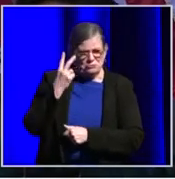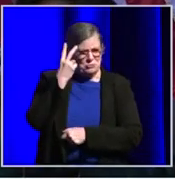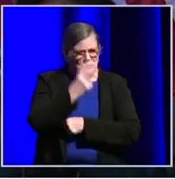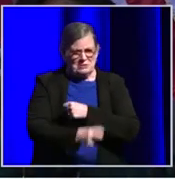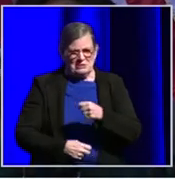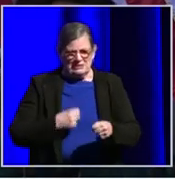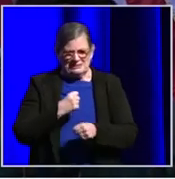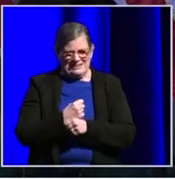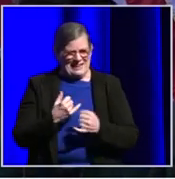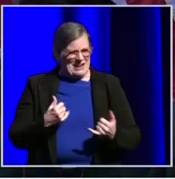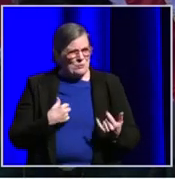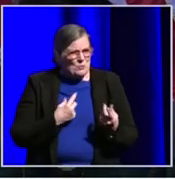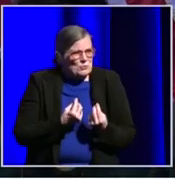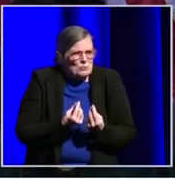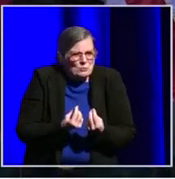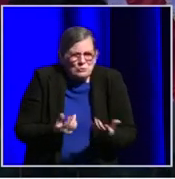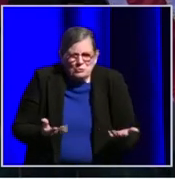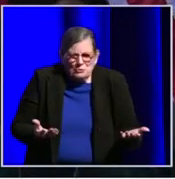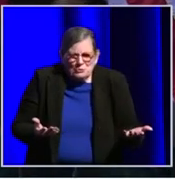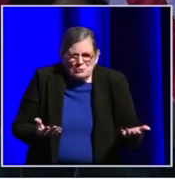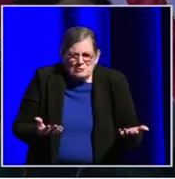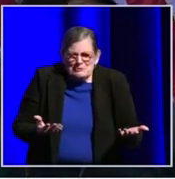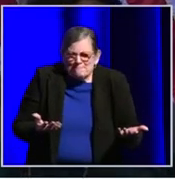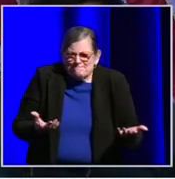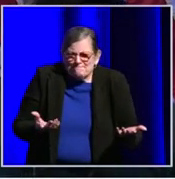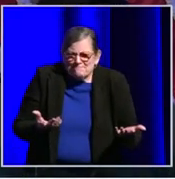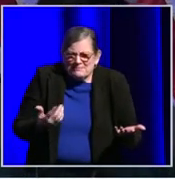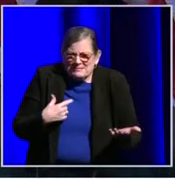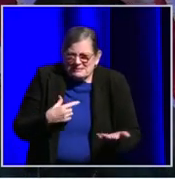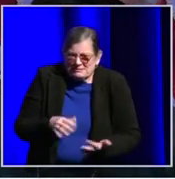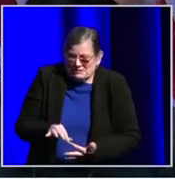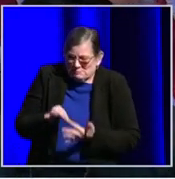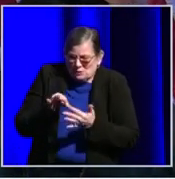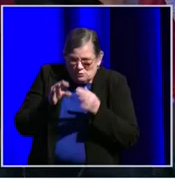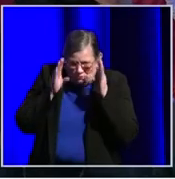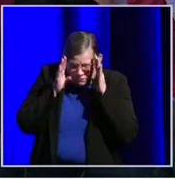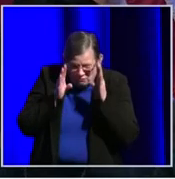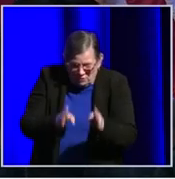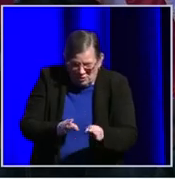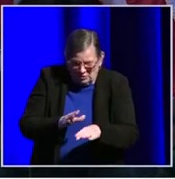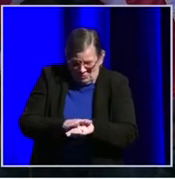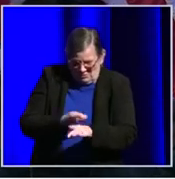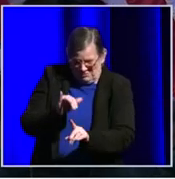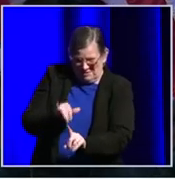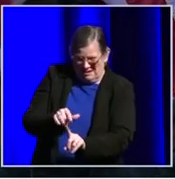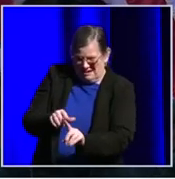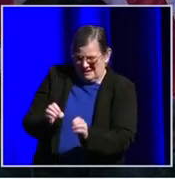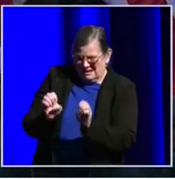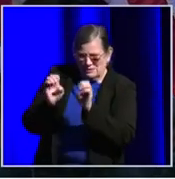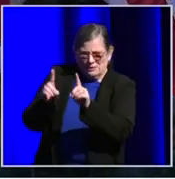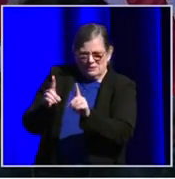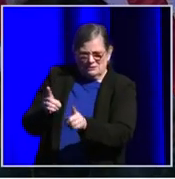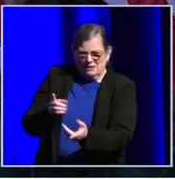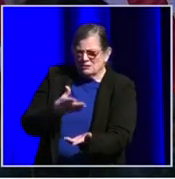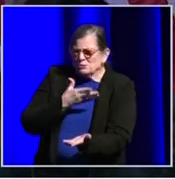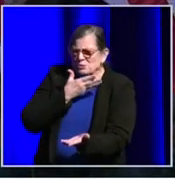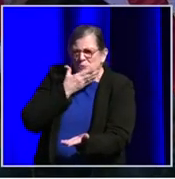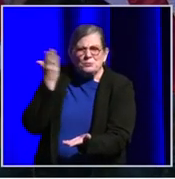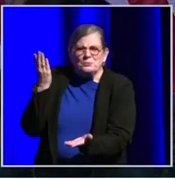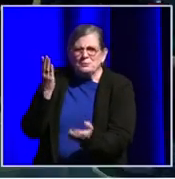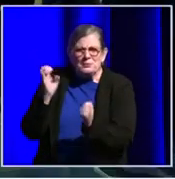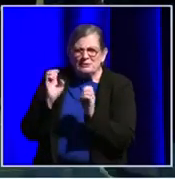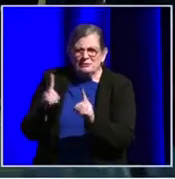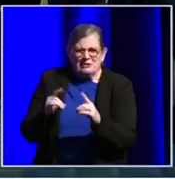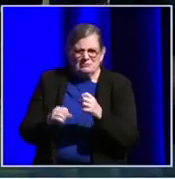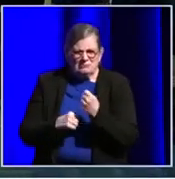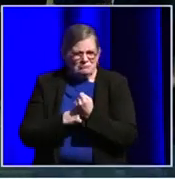do? I will especially focus on education. Public education is the great equalizer in our society,